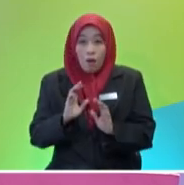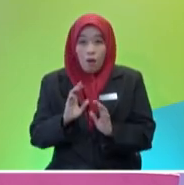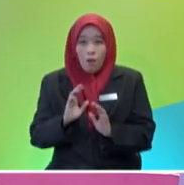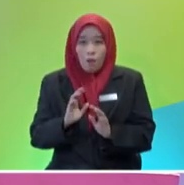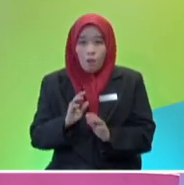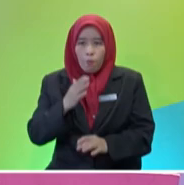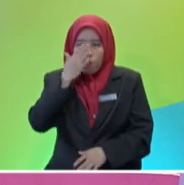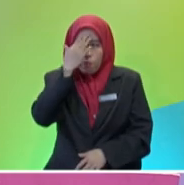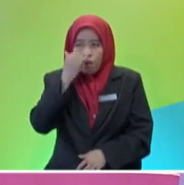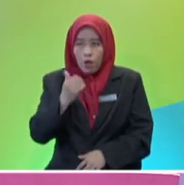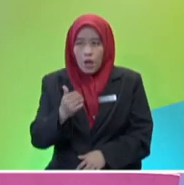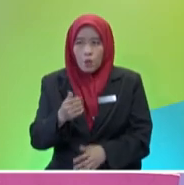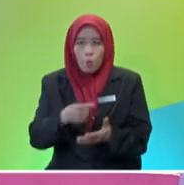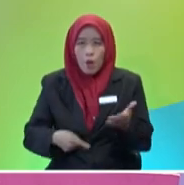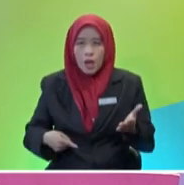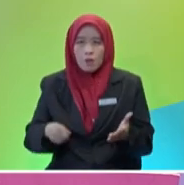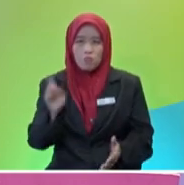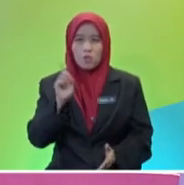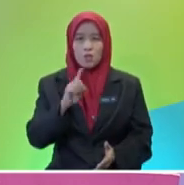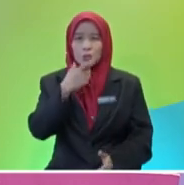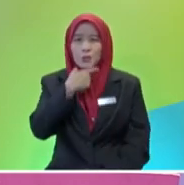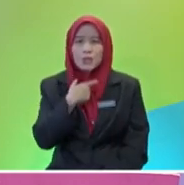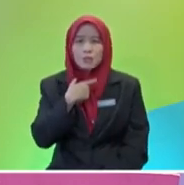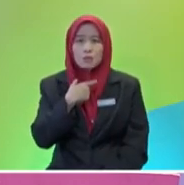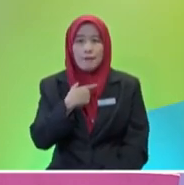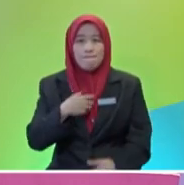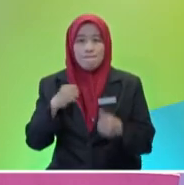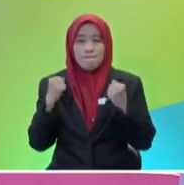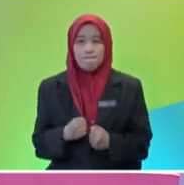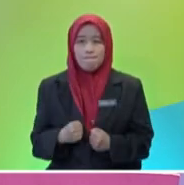Huh? What? Where are the cookies?